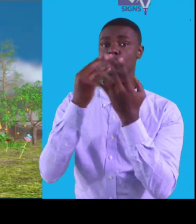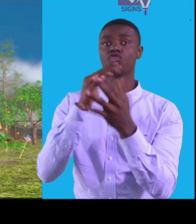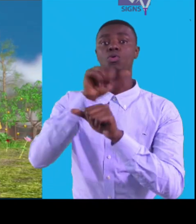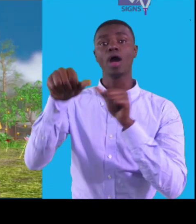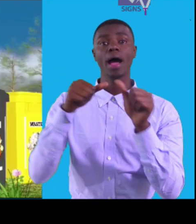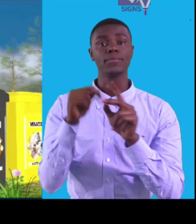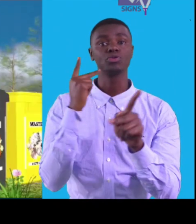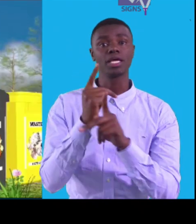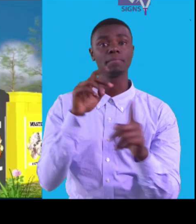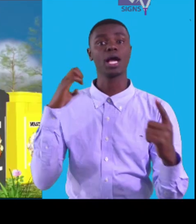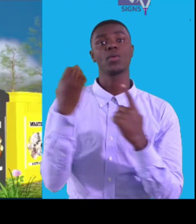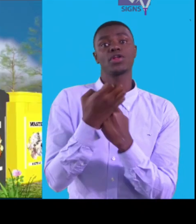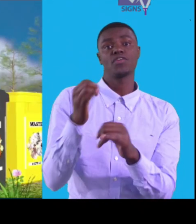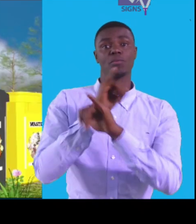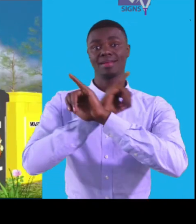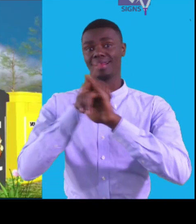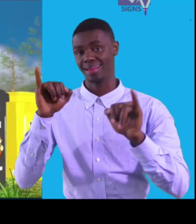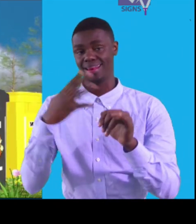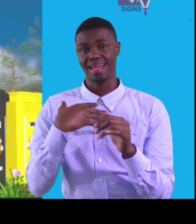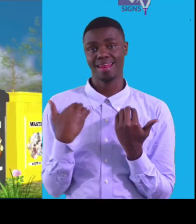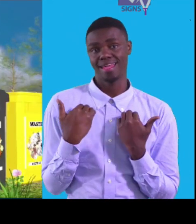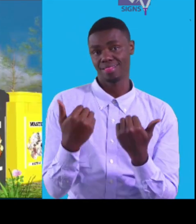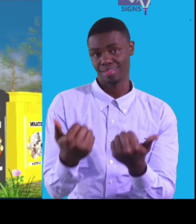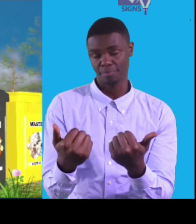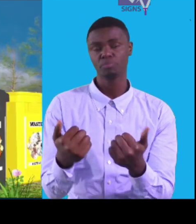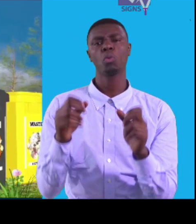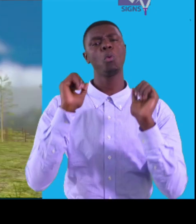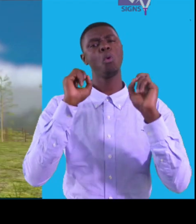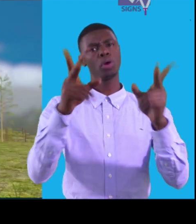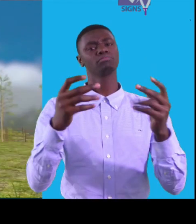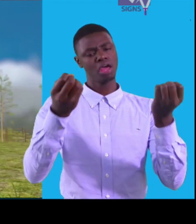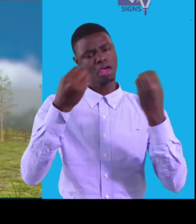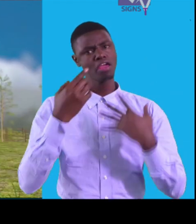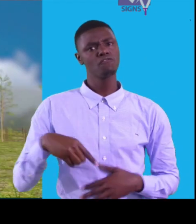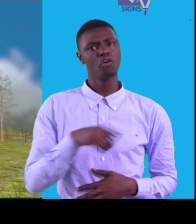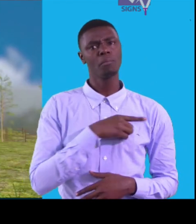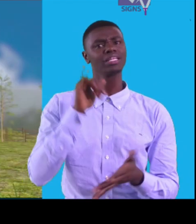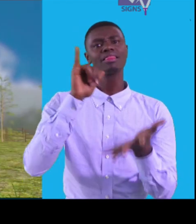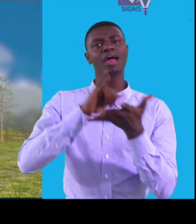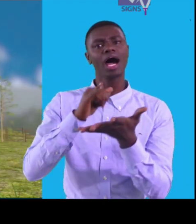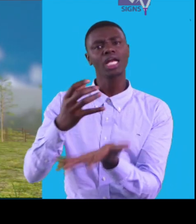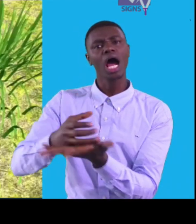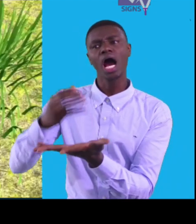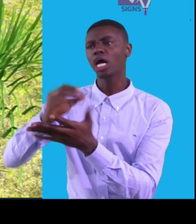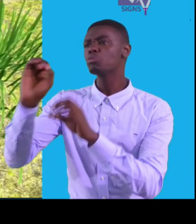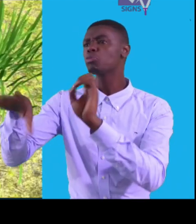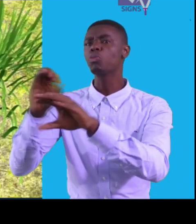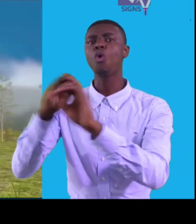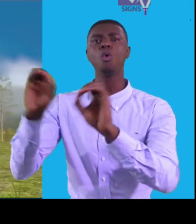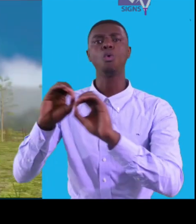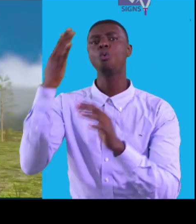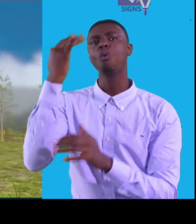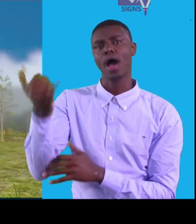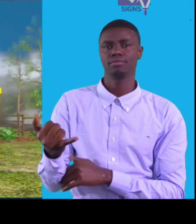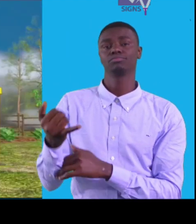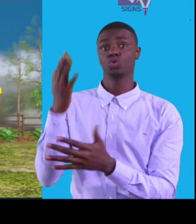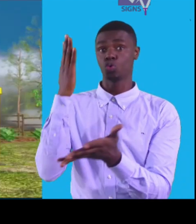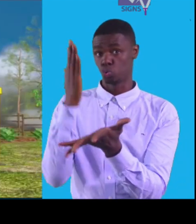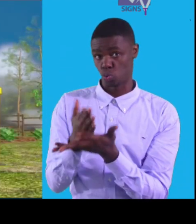here to tell you all about keeping our environment clean and healthy. Cool. Can you tell us why that can shouldn't be